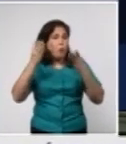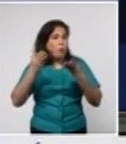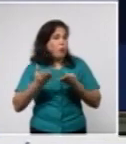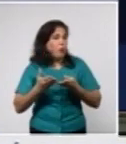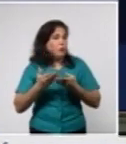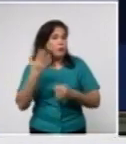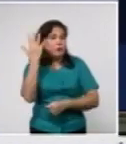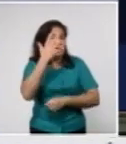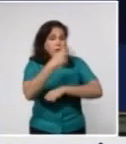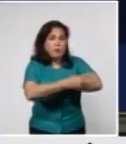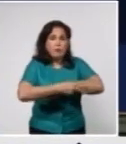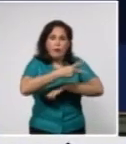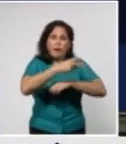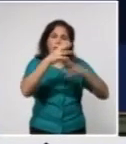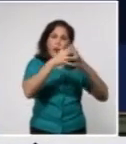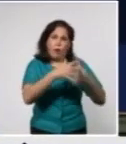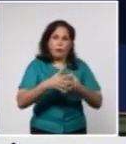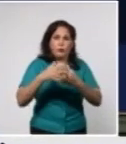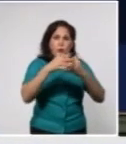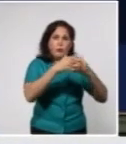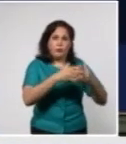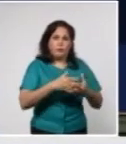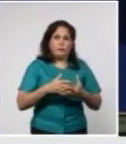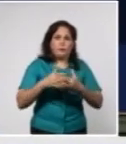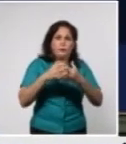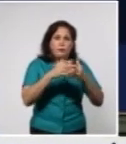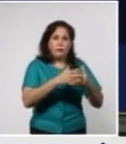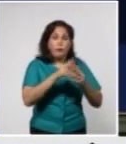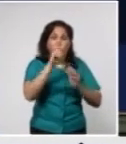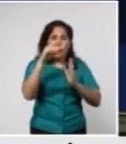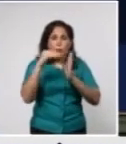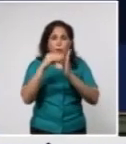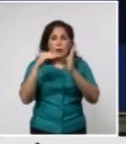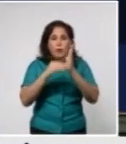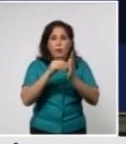2,114,026 confirmed cases and